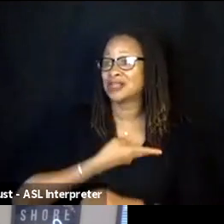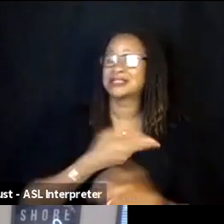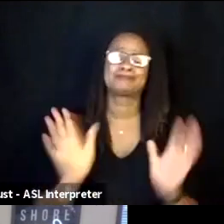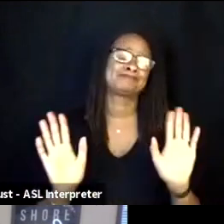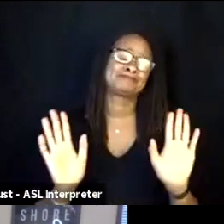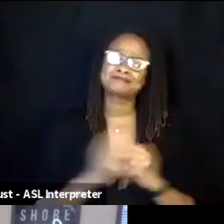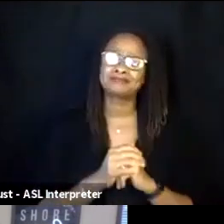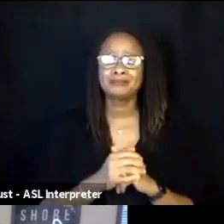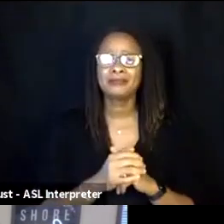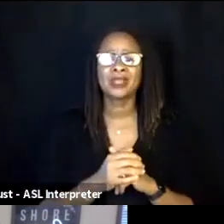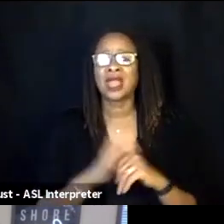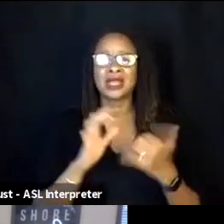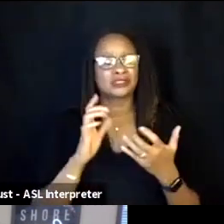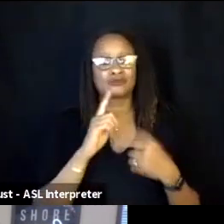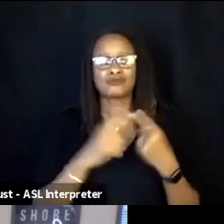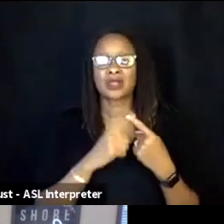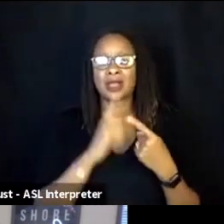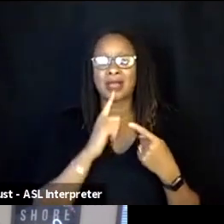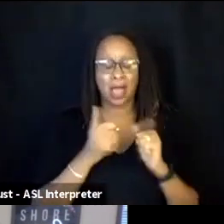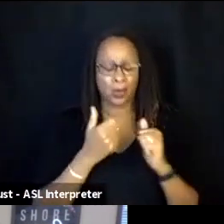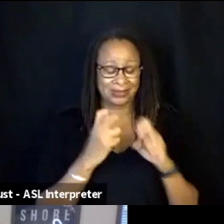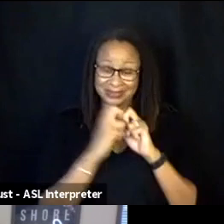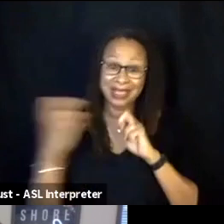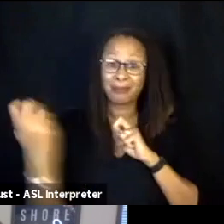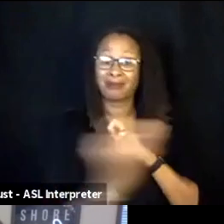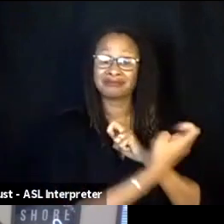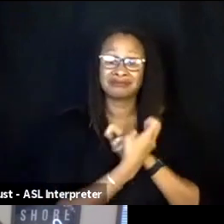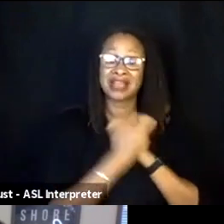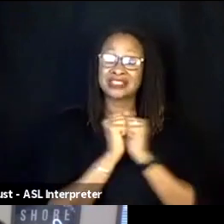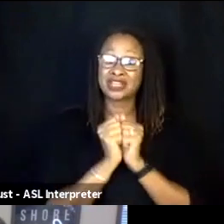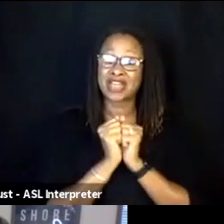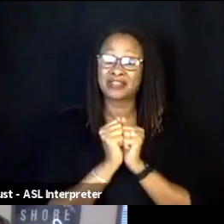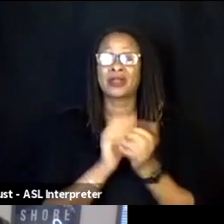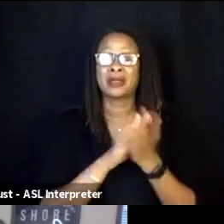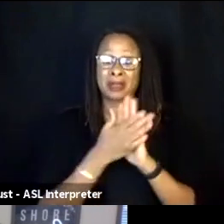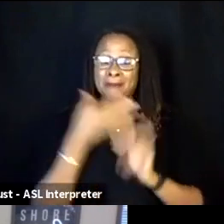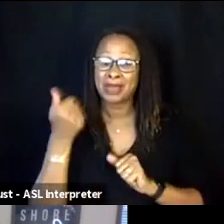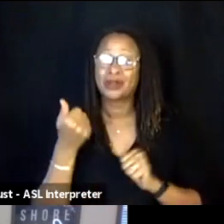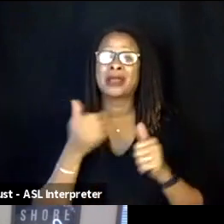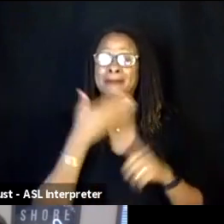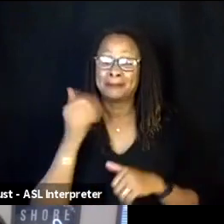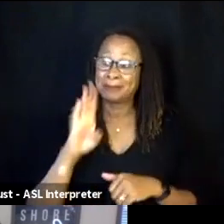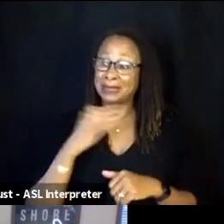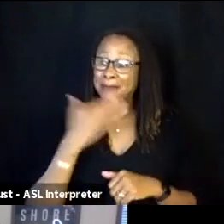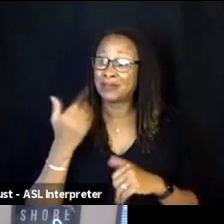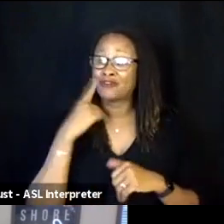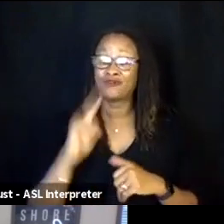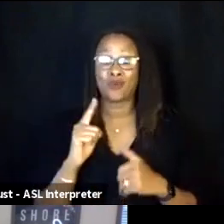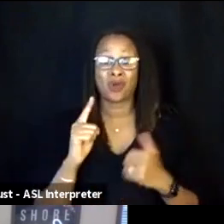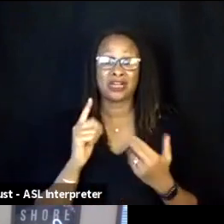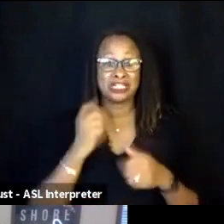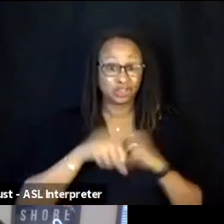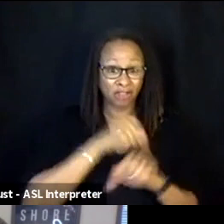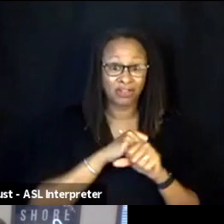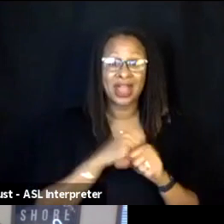about how can we all sit at the table and come together and be better for each other and for that next generation and generations to come.